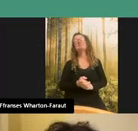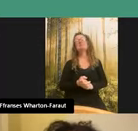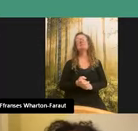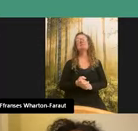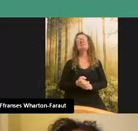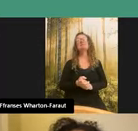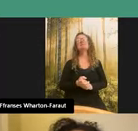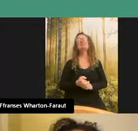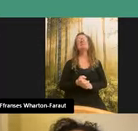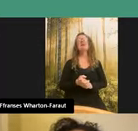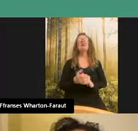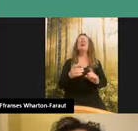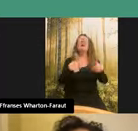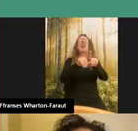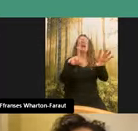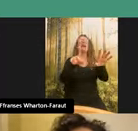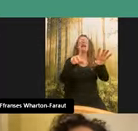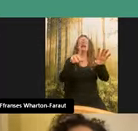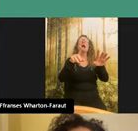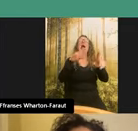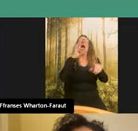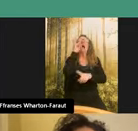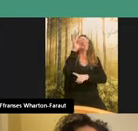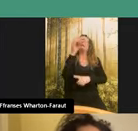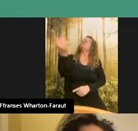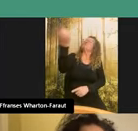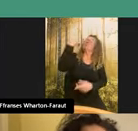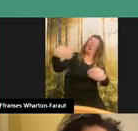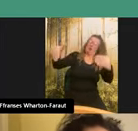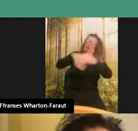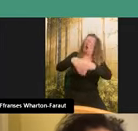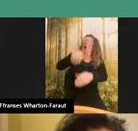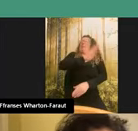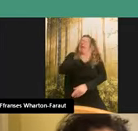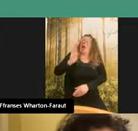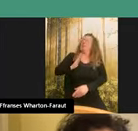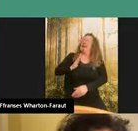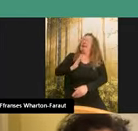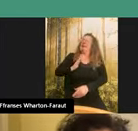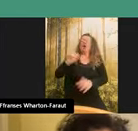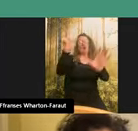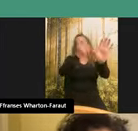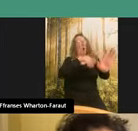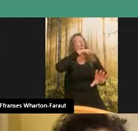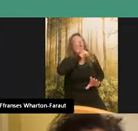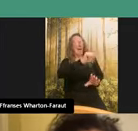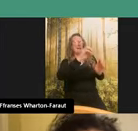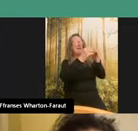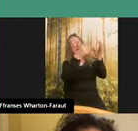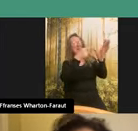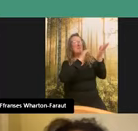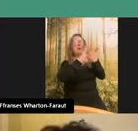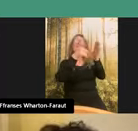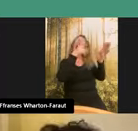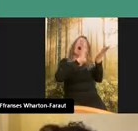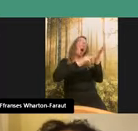calls to enlist, starting from the one asking the young men of the Hamas, you know, what's wrong with you? Come and